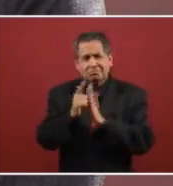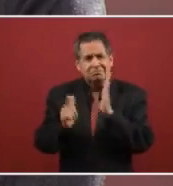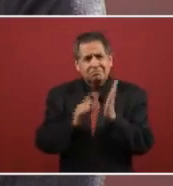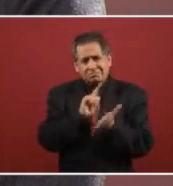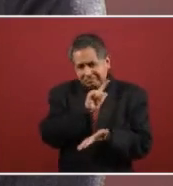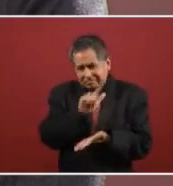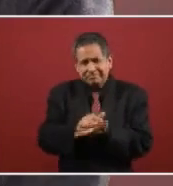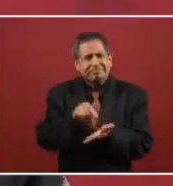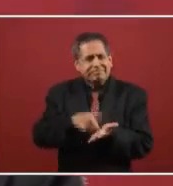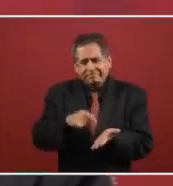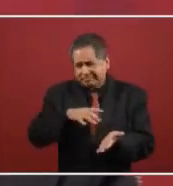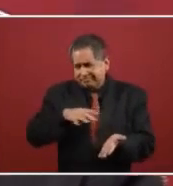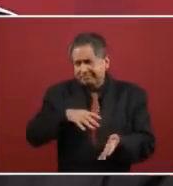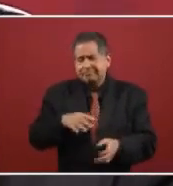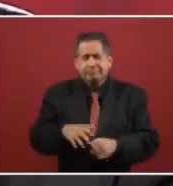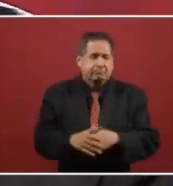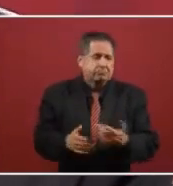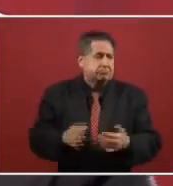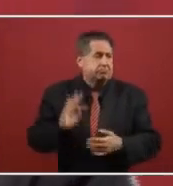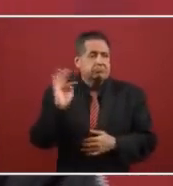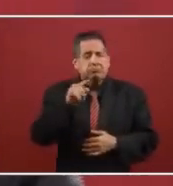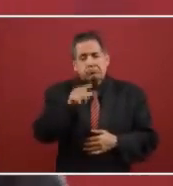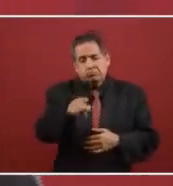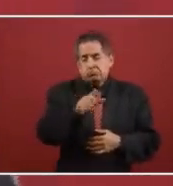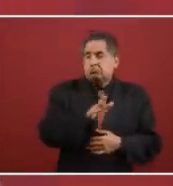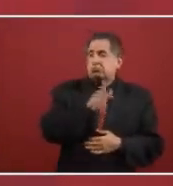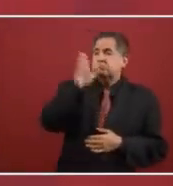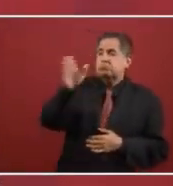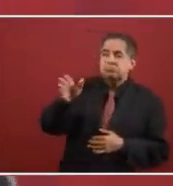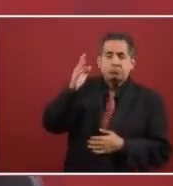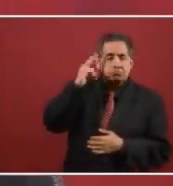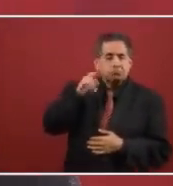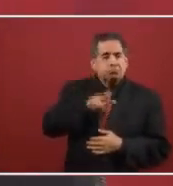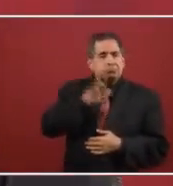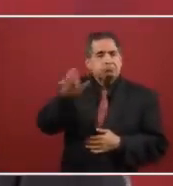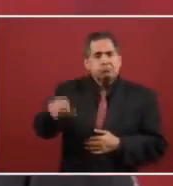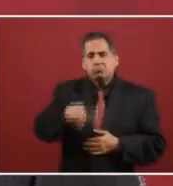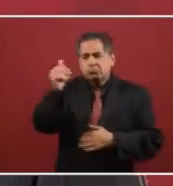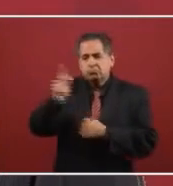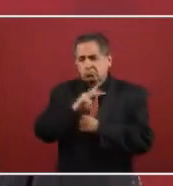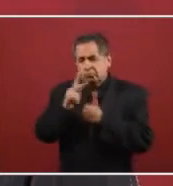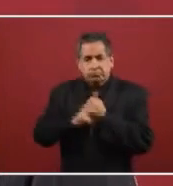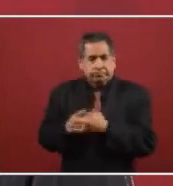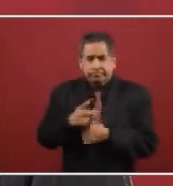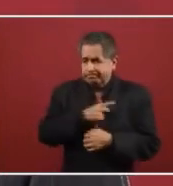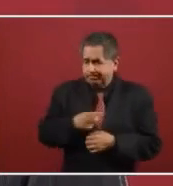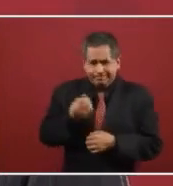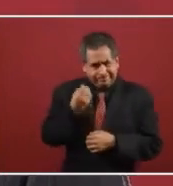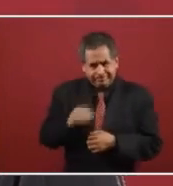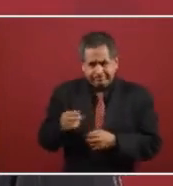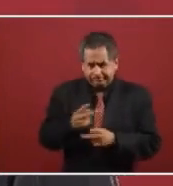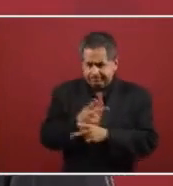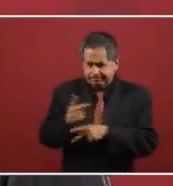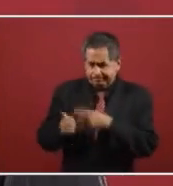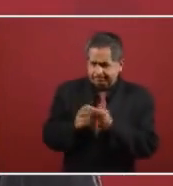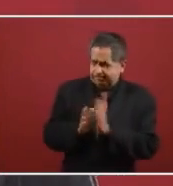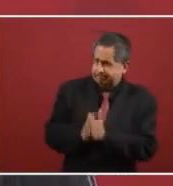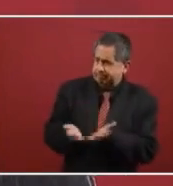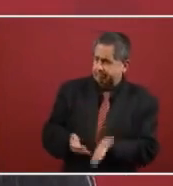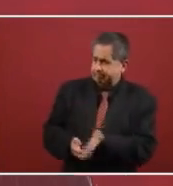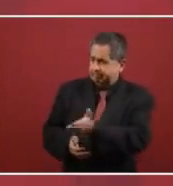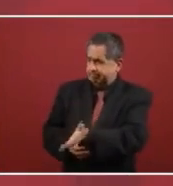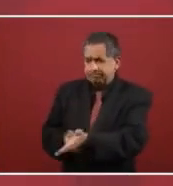any country Si in the usted world. va a If you were to cualquier go país, to any tiene country, que registrarse. you need